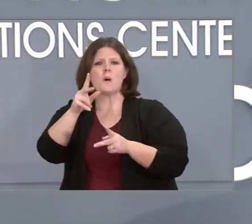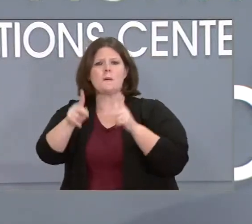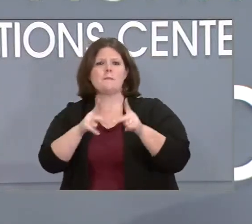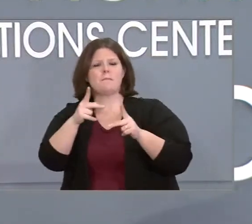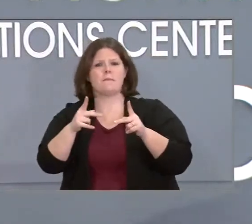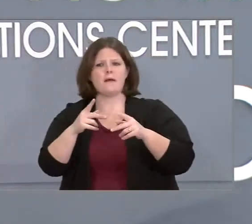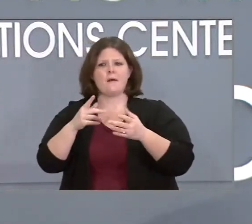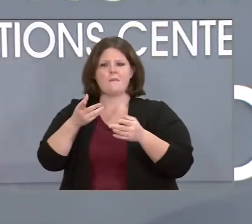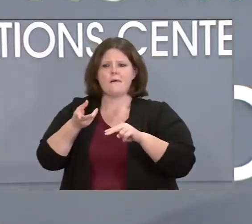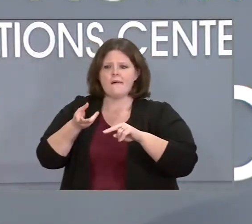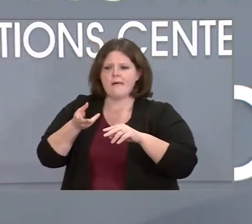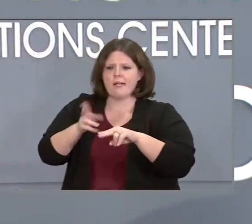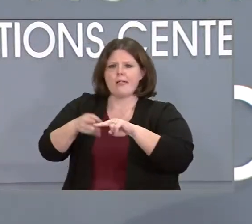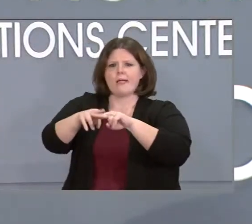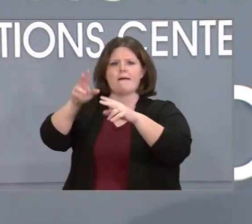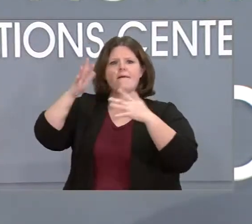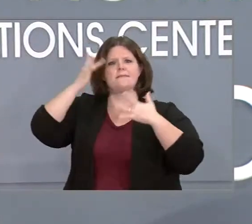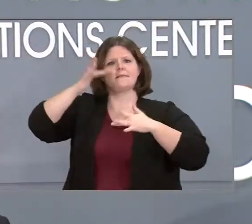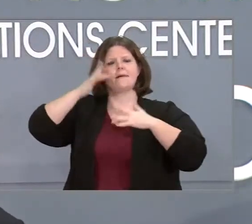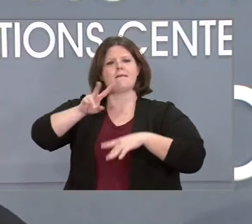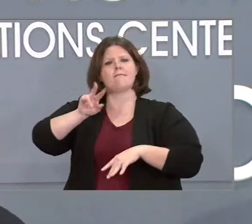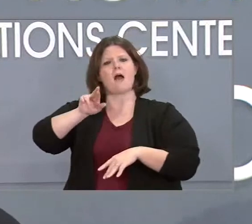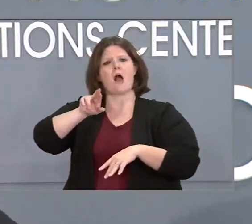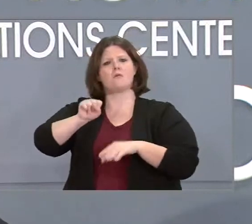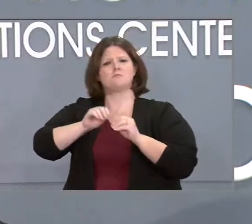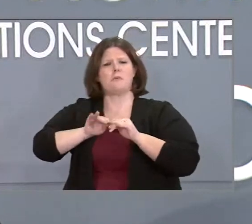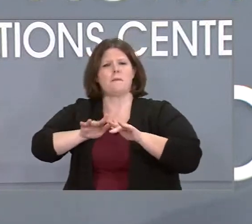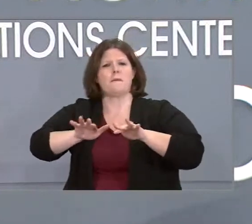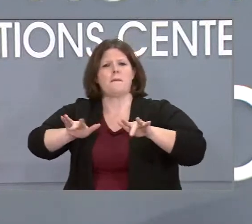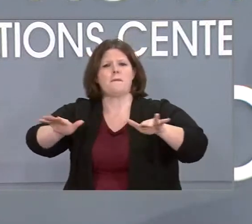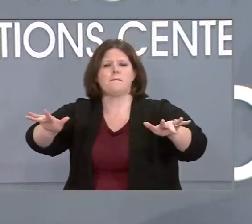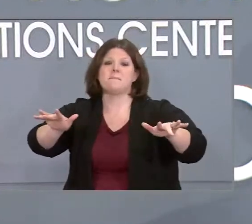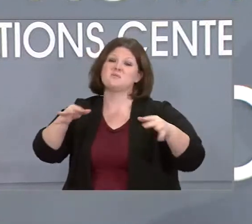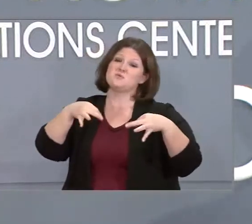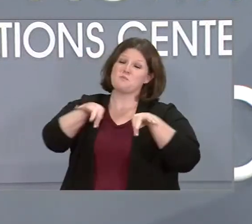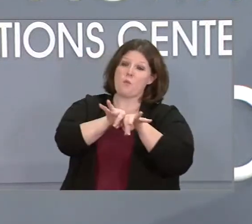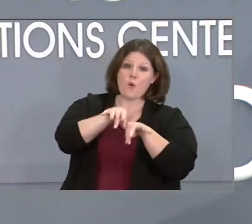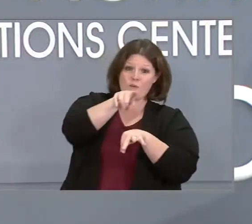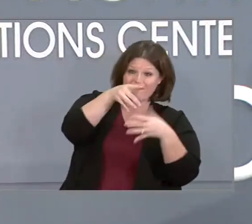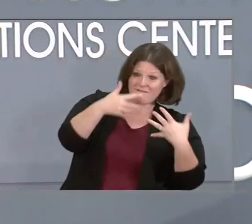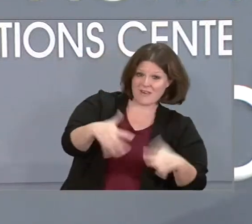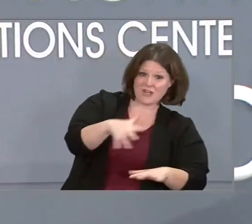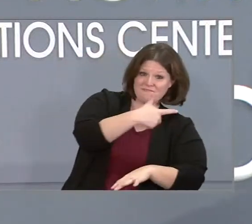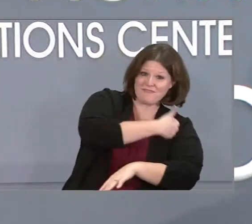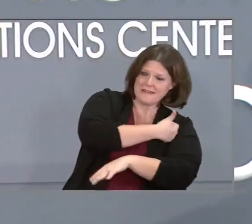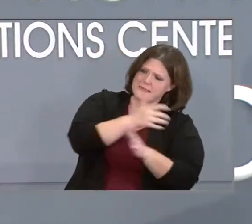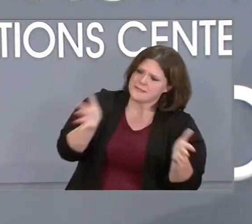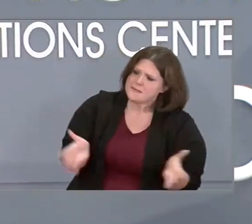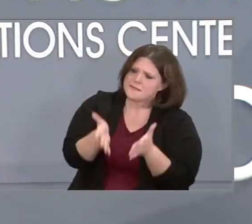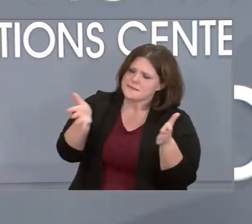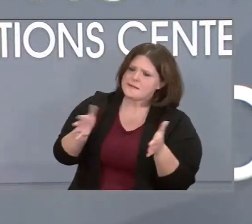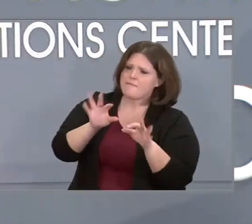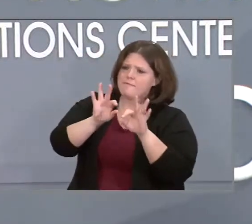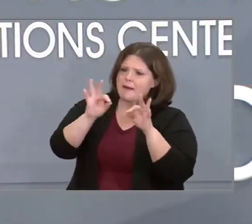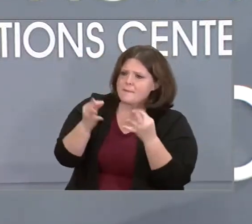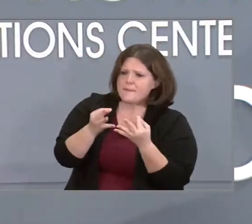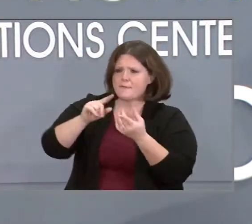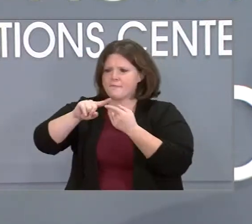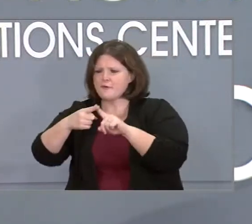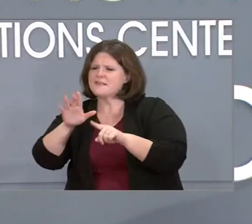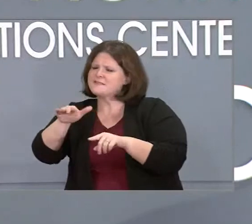regain strength. So keep talking with your friends, family, employees, and coworkers about getting